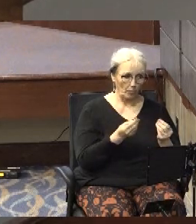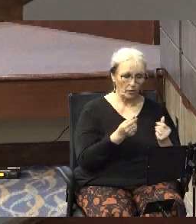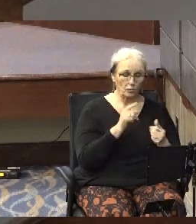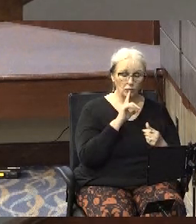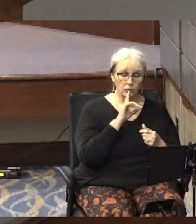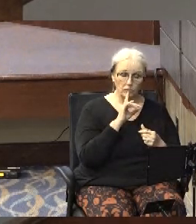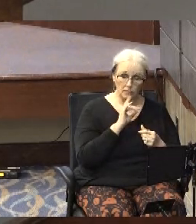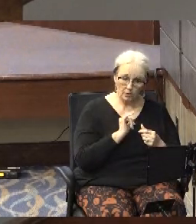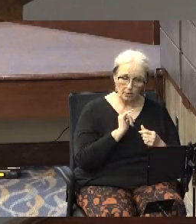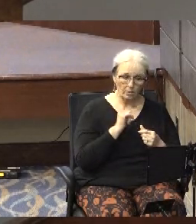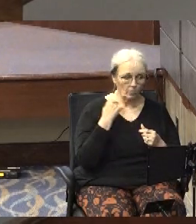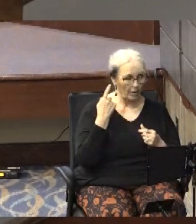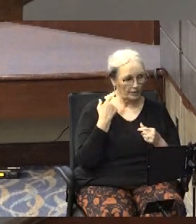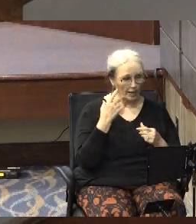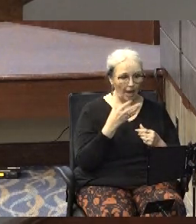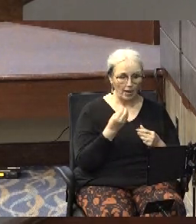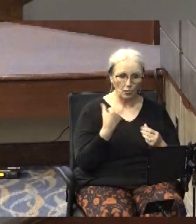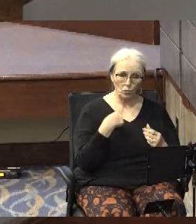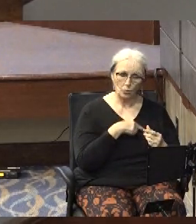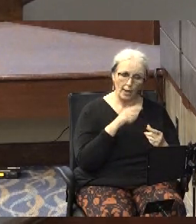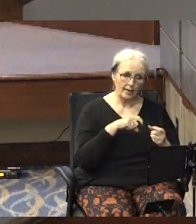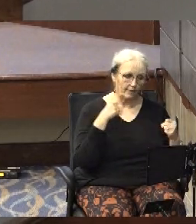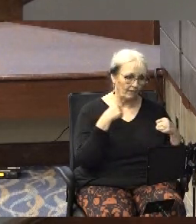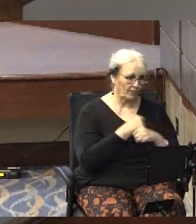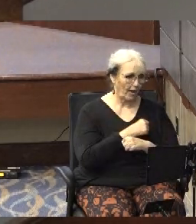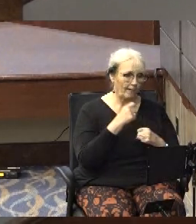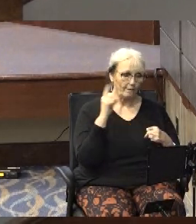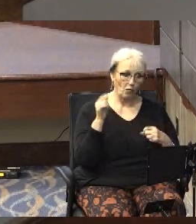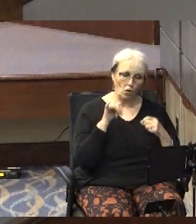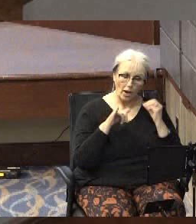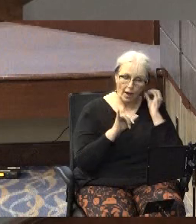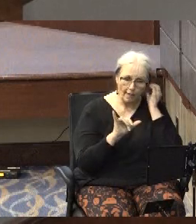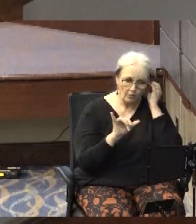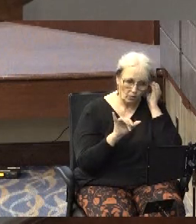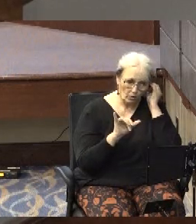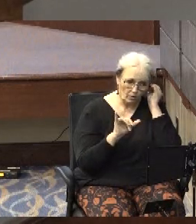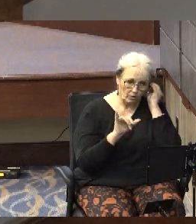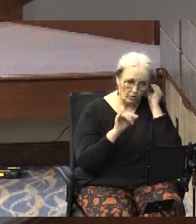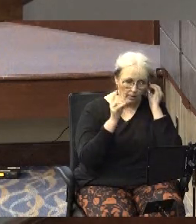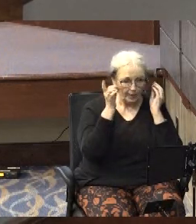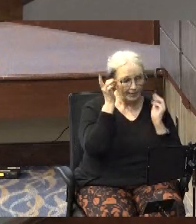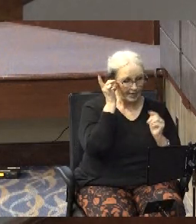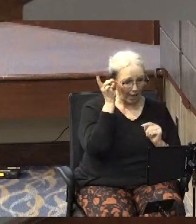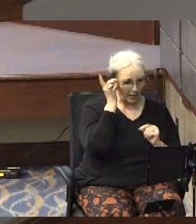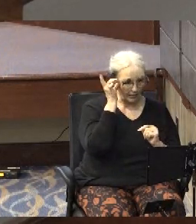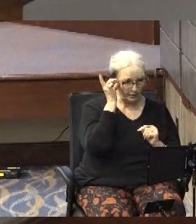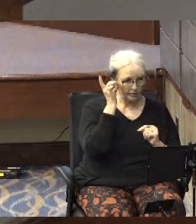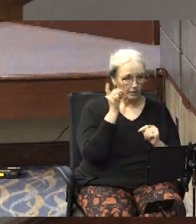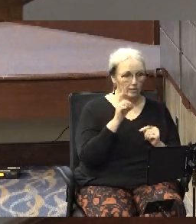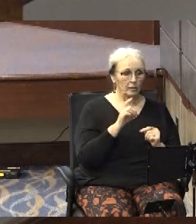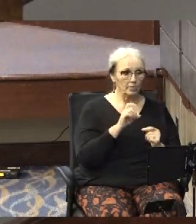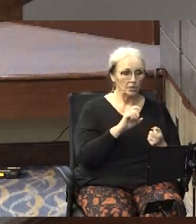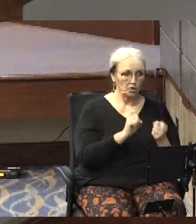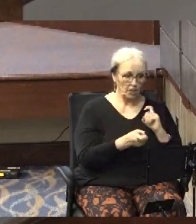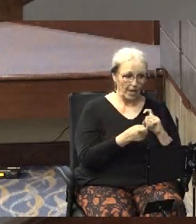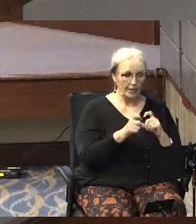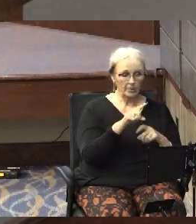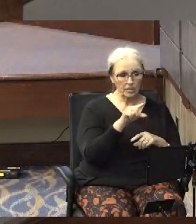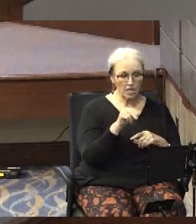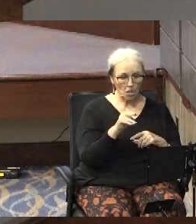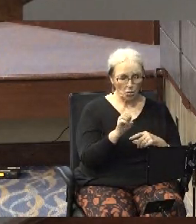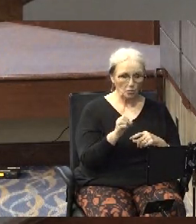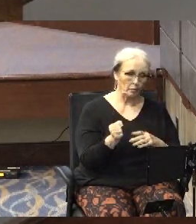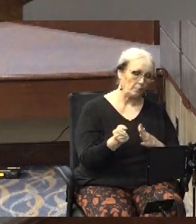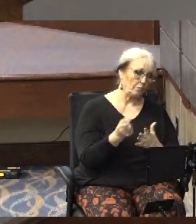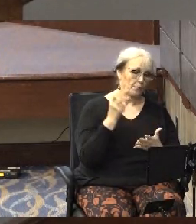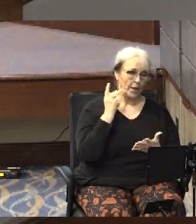ridiculous. We had to fight forever in the city in Dallas to get the zoning changed back